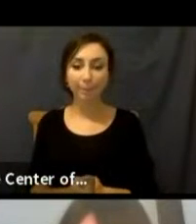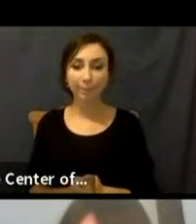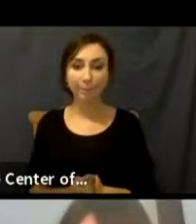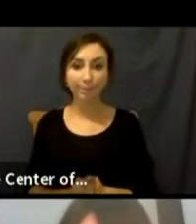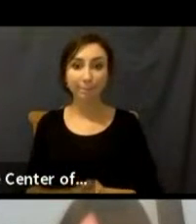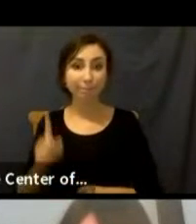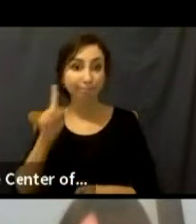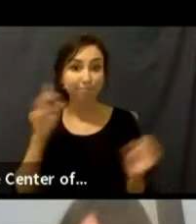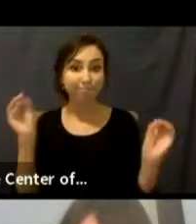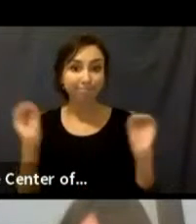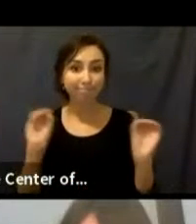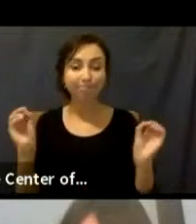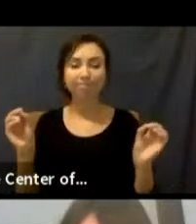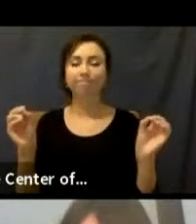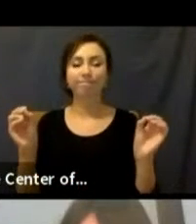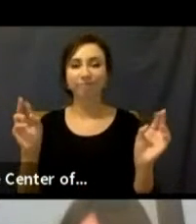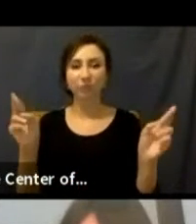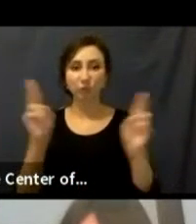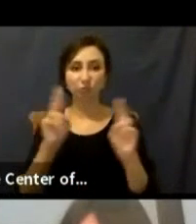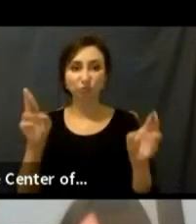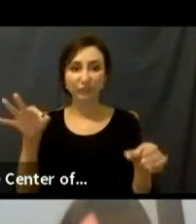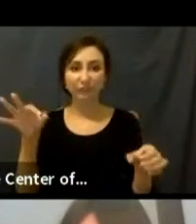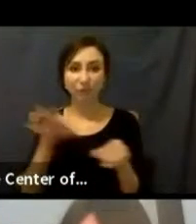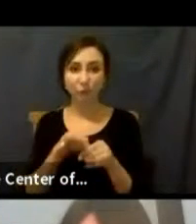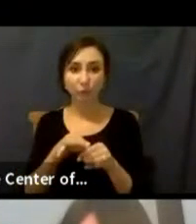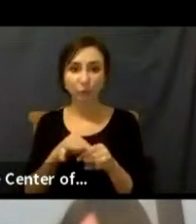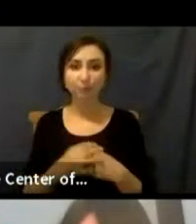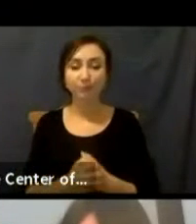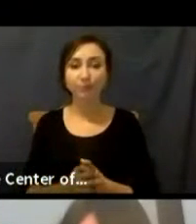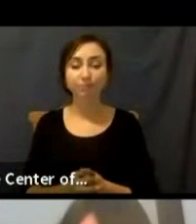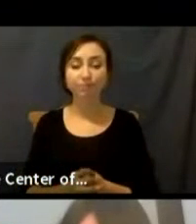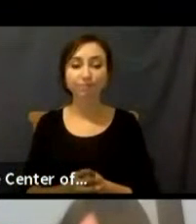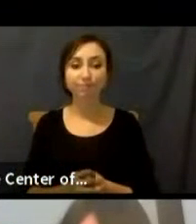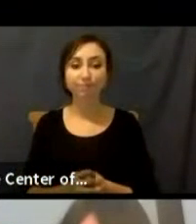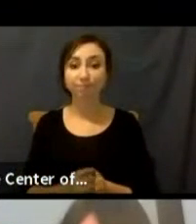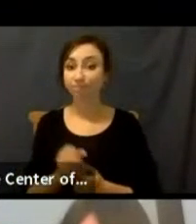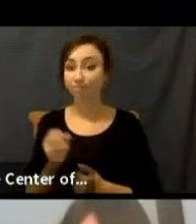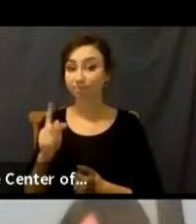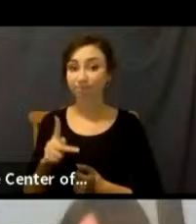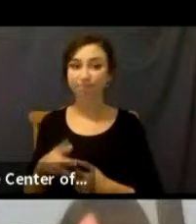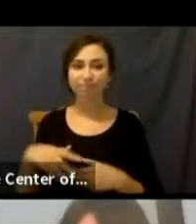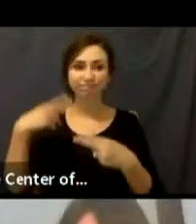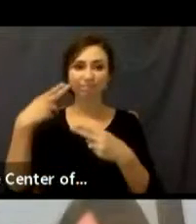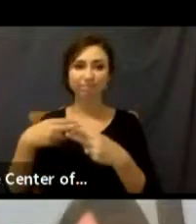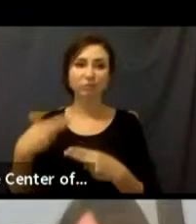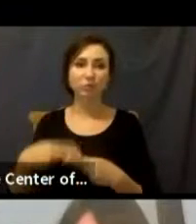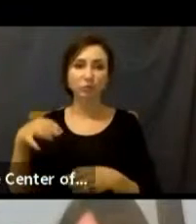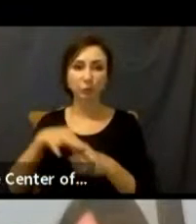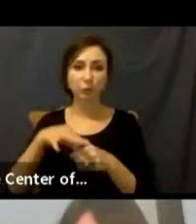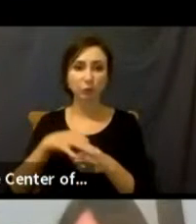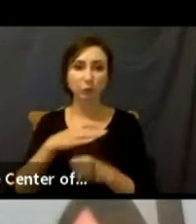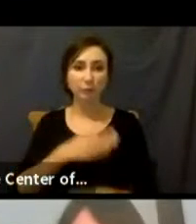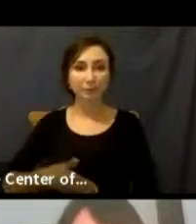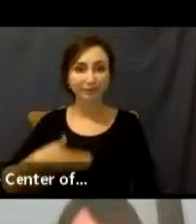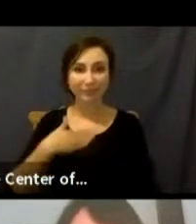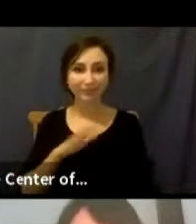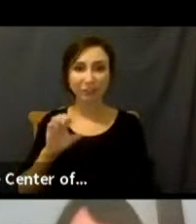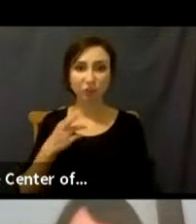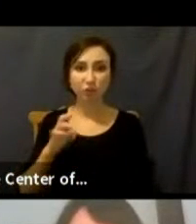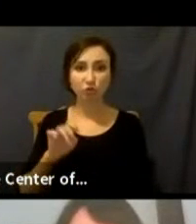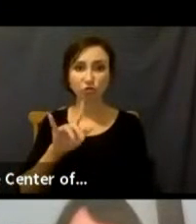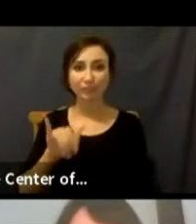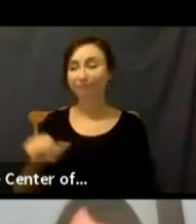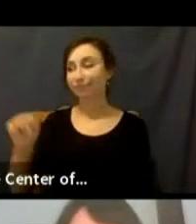Hearing none, since we're ready to vote. All right. So we need a roll call vote, please, Charity. Thank you. Yes,